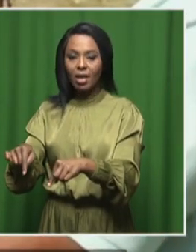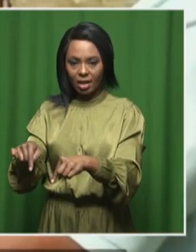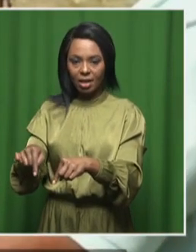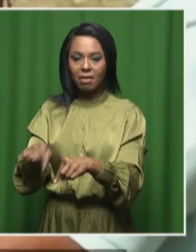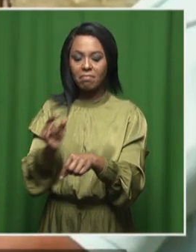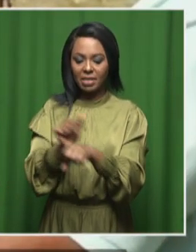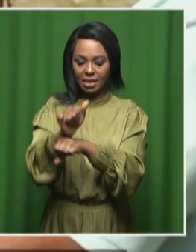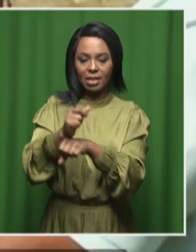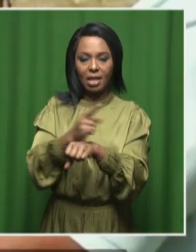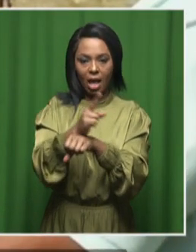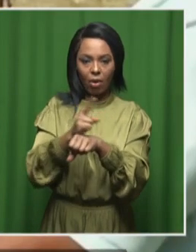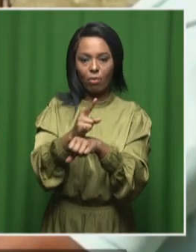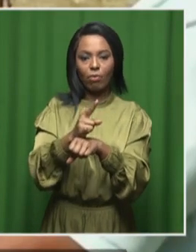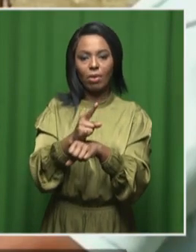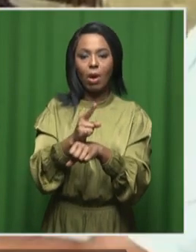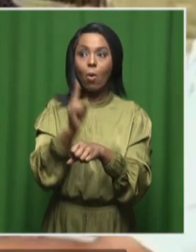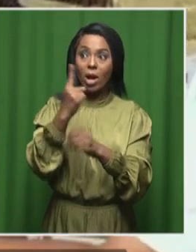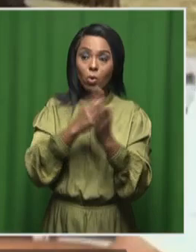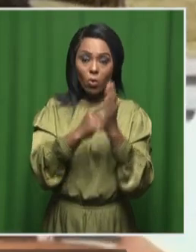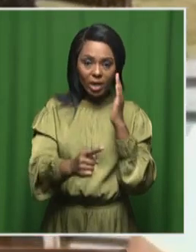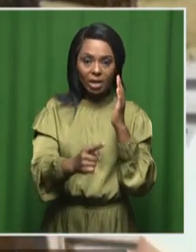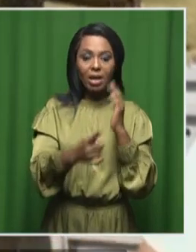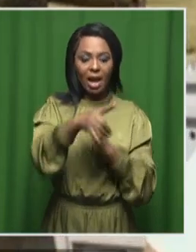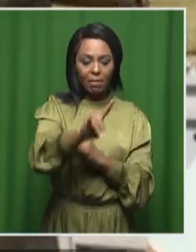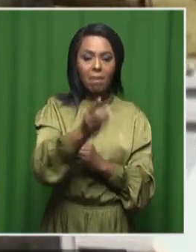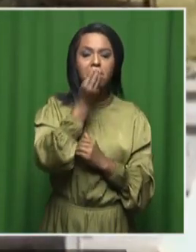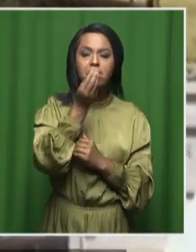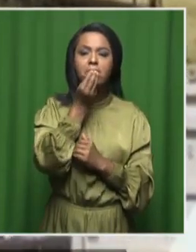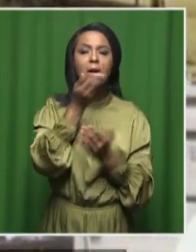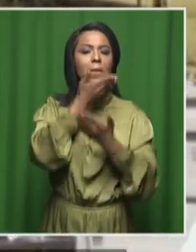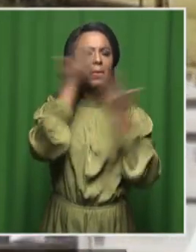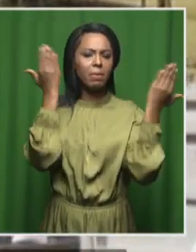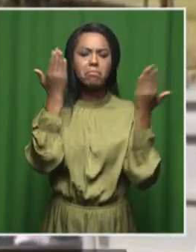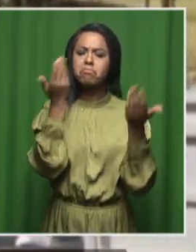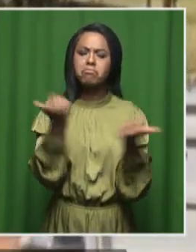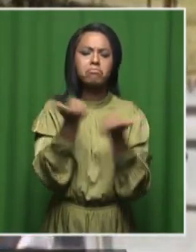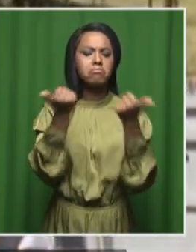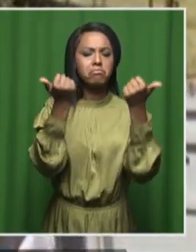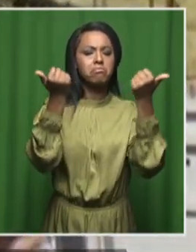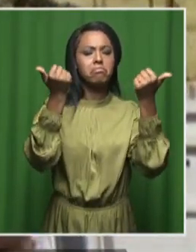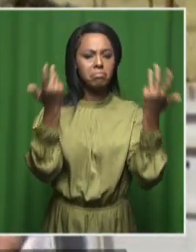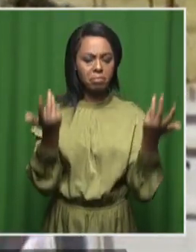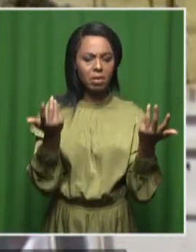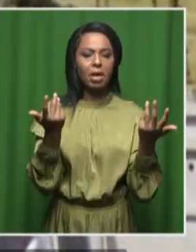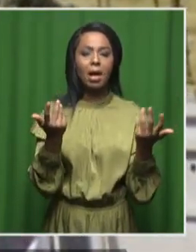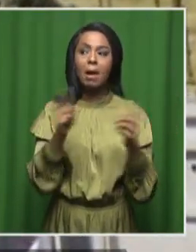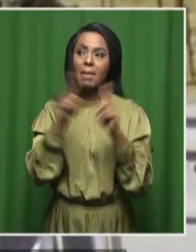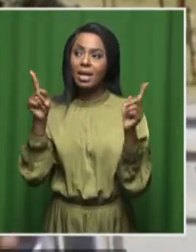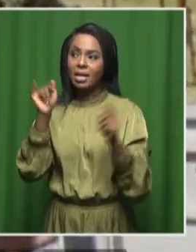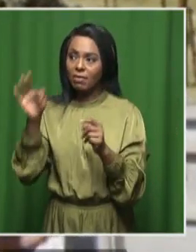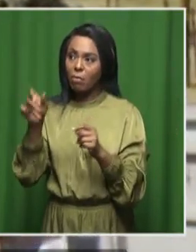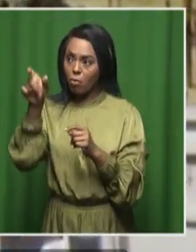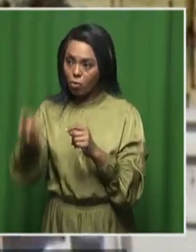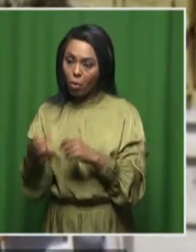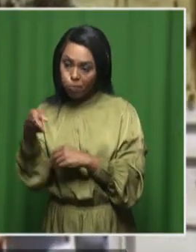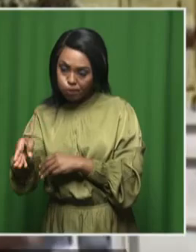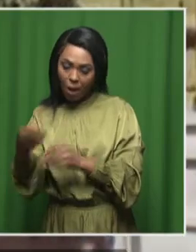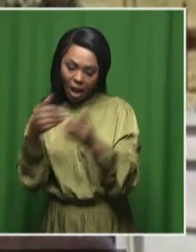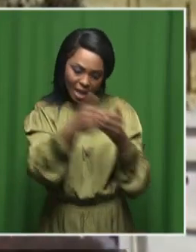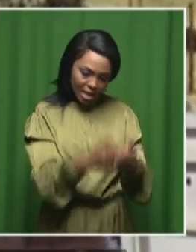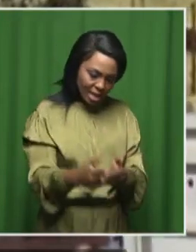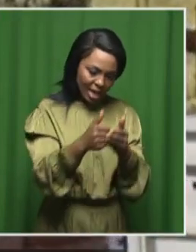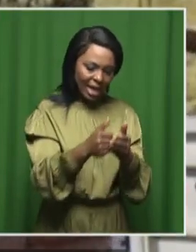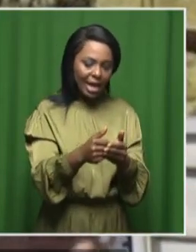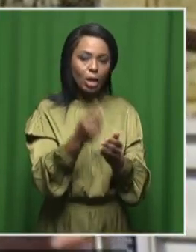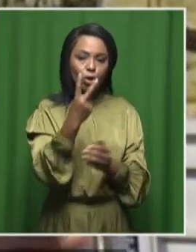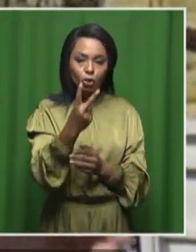can stay 1 week without food. But in such places or animal under human care, we feed them 2 to 3 days